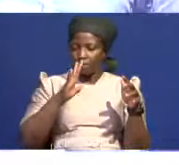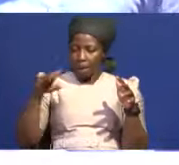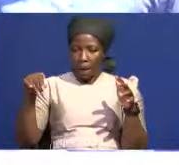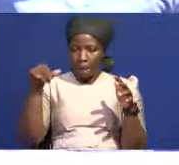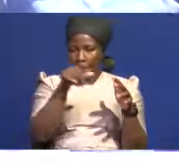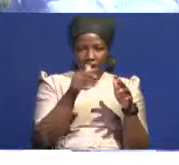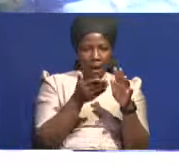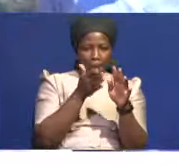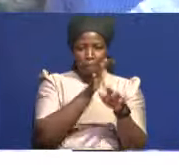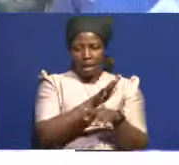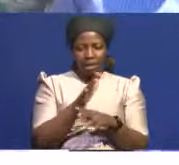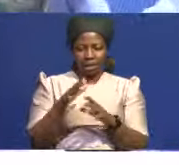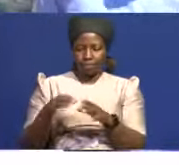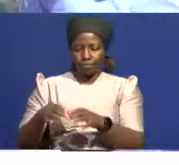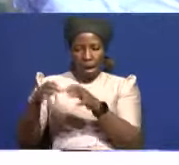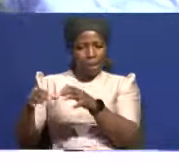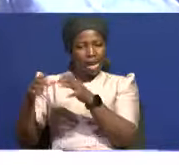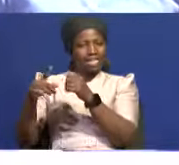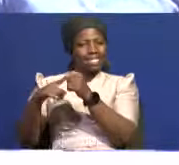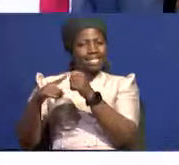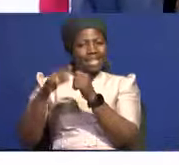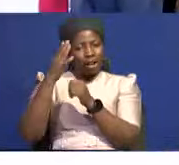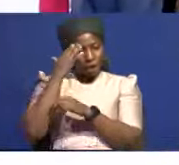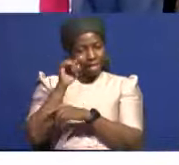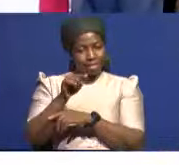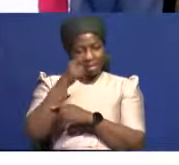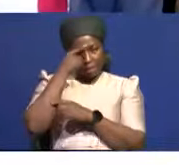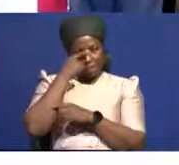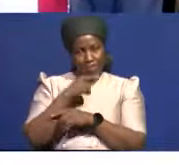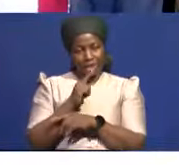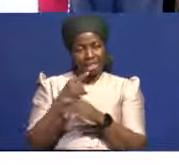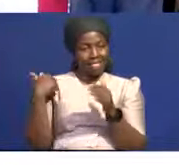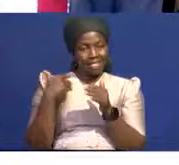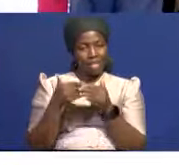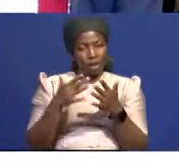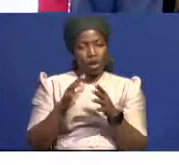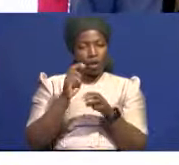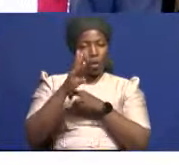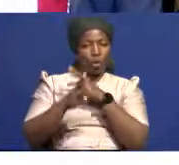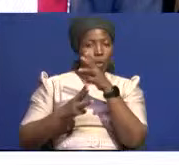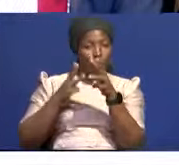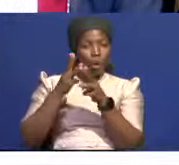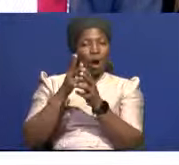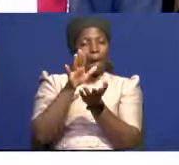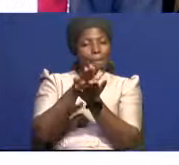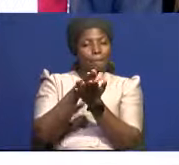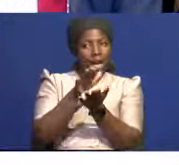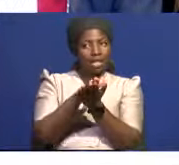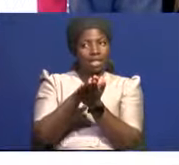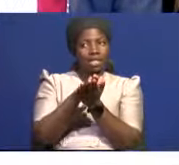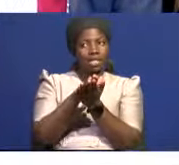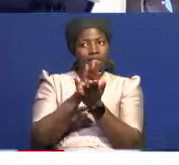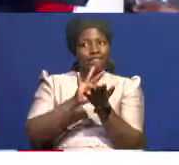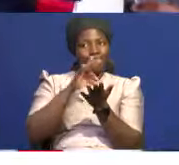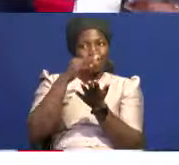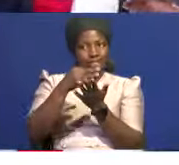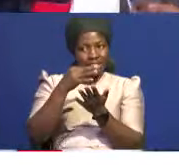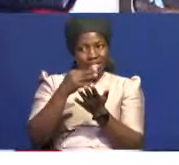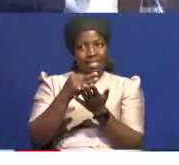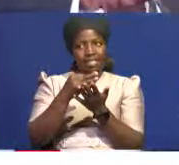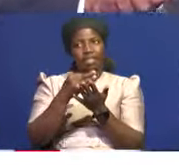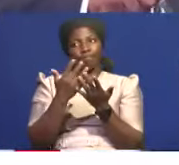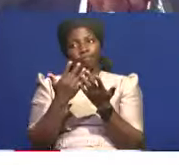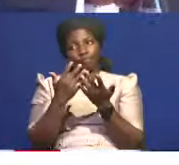compensated his 6 bags, because that is the policy. Meanwhile, the World Bank-funded Agriculture Portfolio and Agripreneur